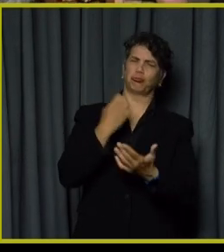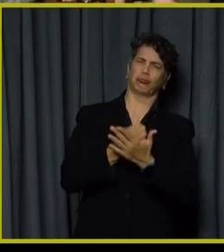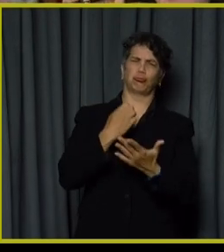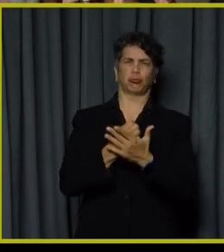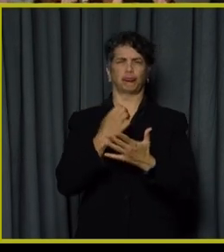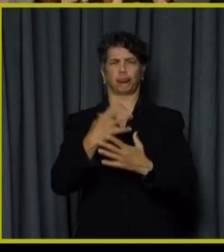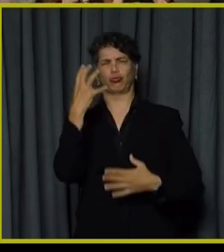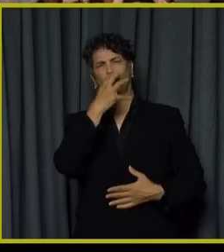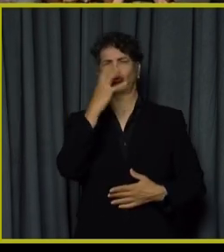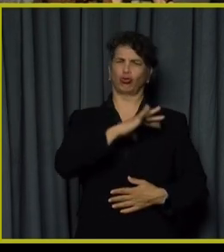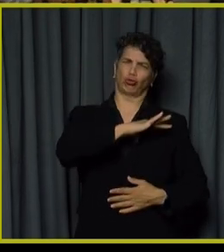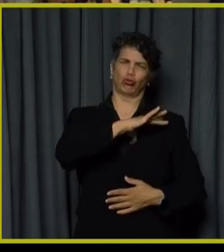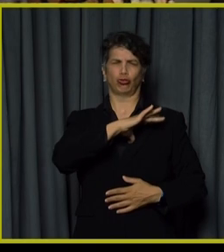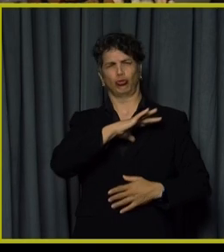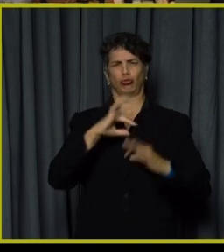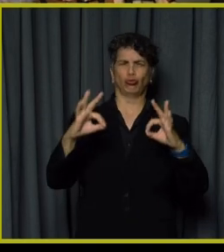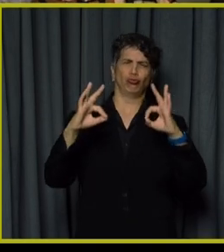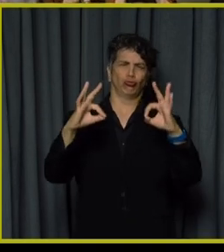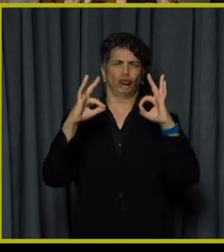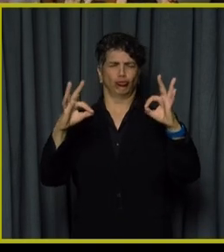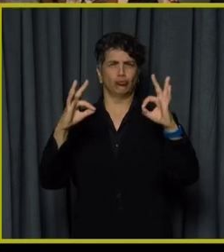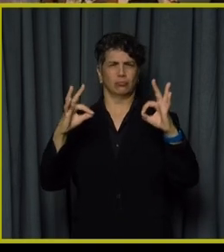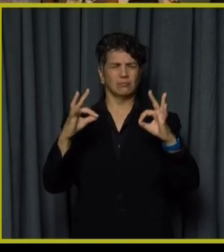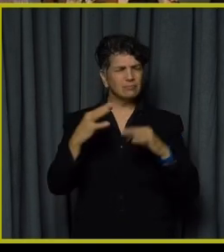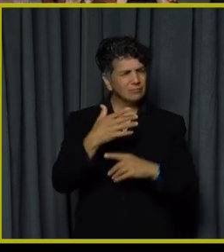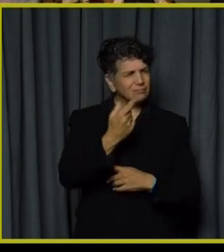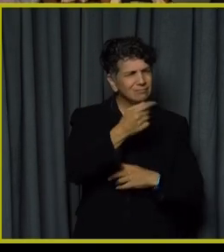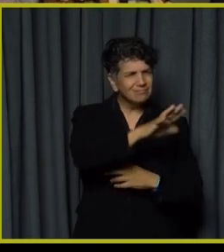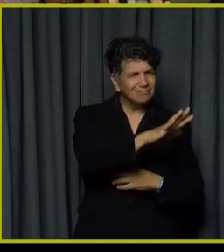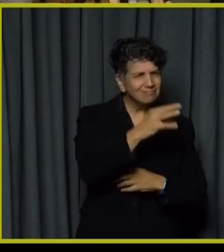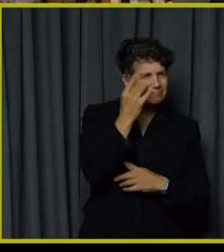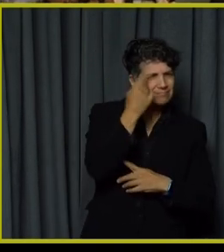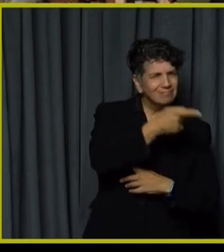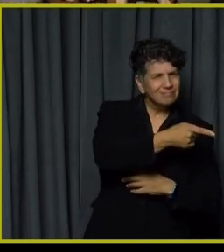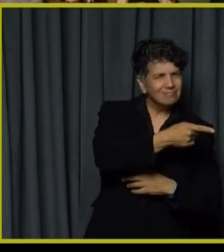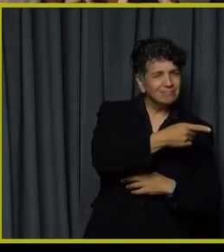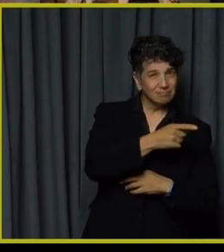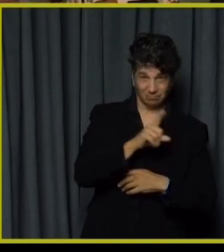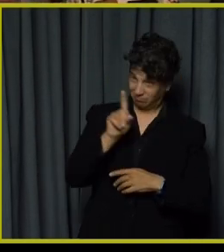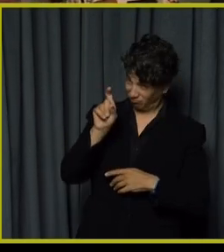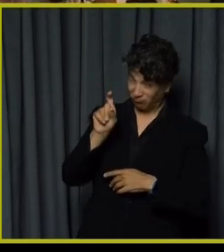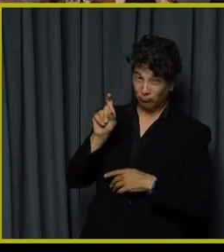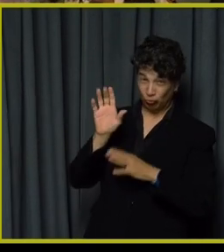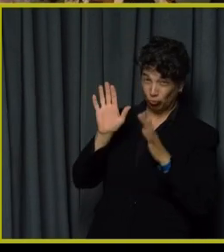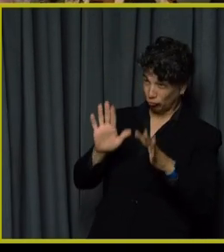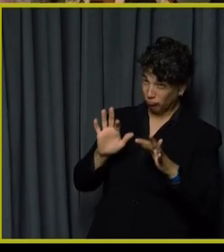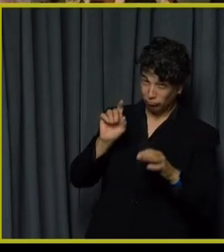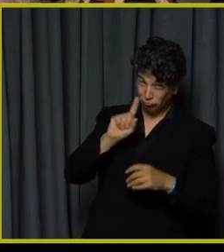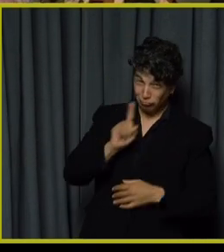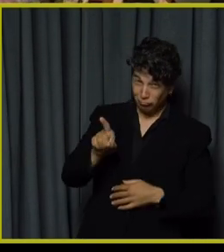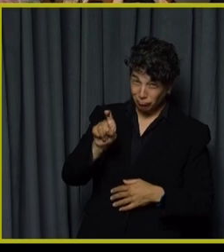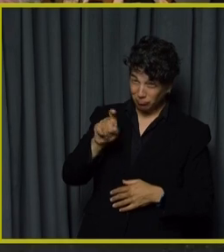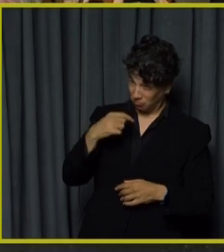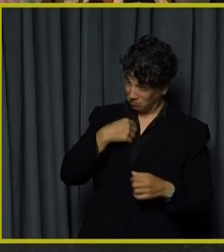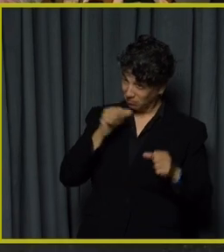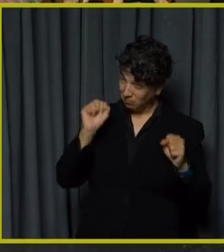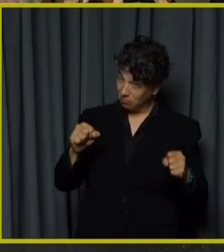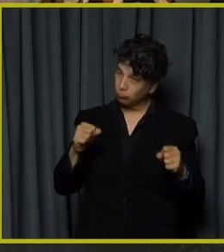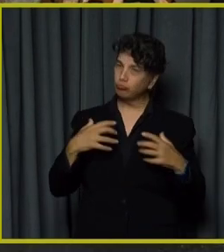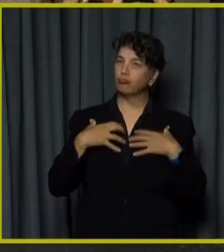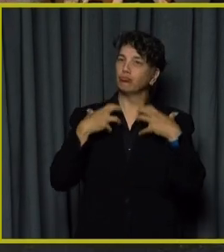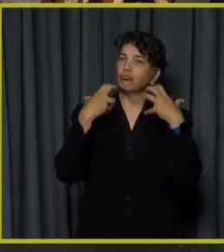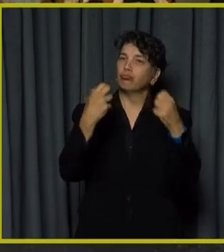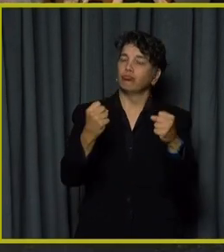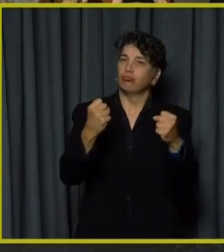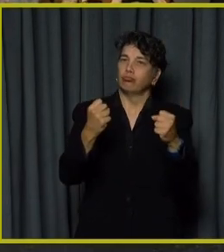What's your analysis? What is it great? What's the state of the economy? Can it recover? Well, first of all, great for who? You